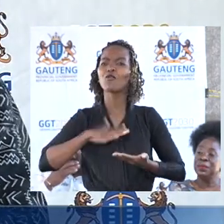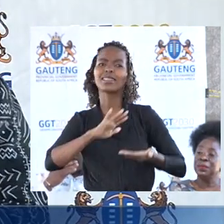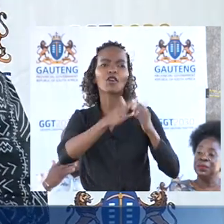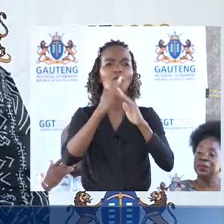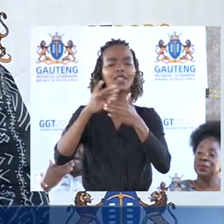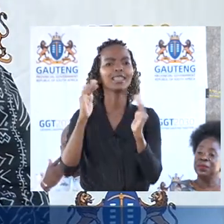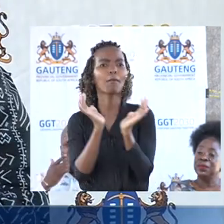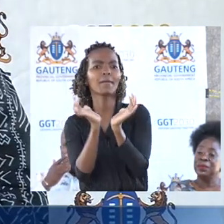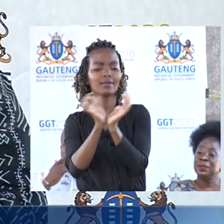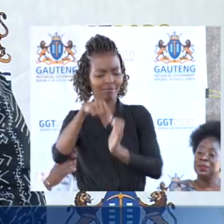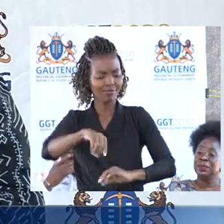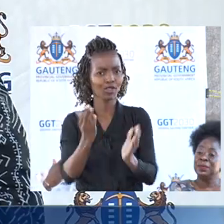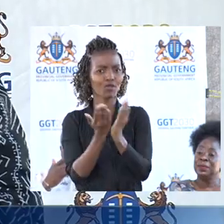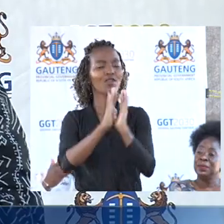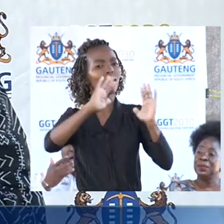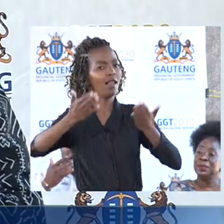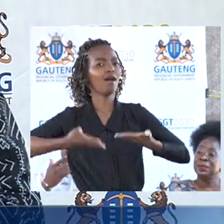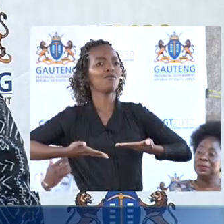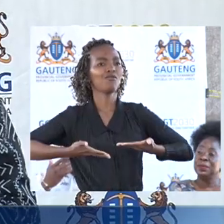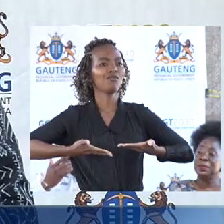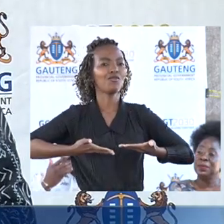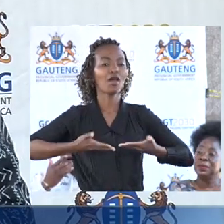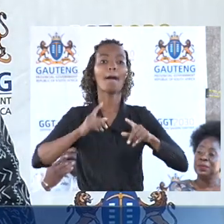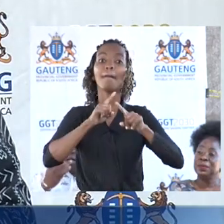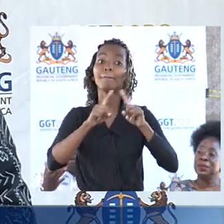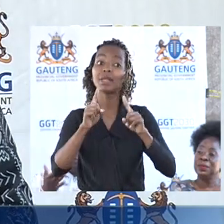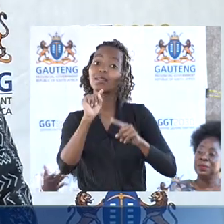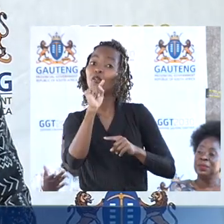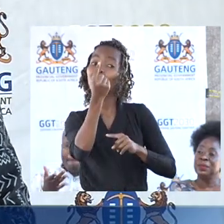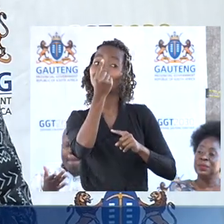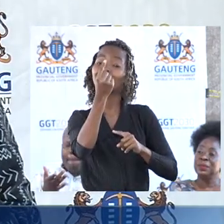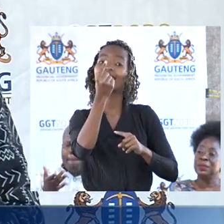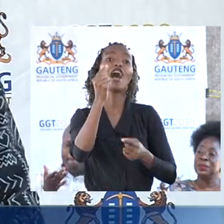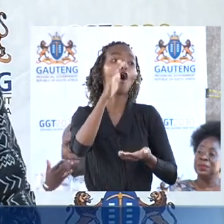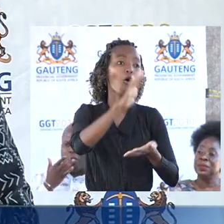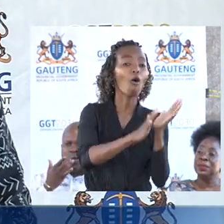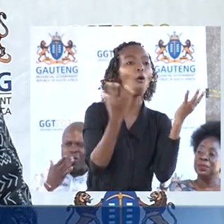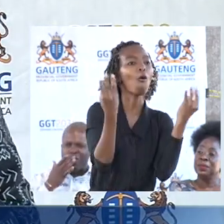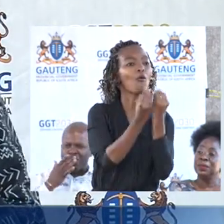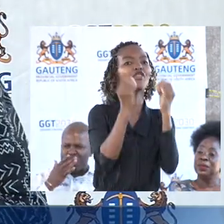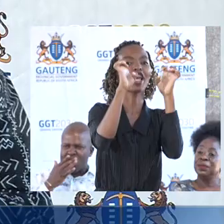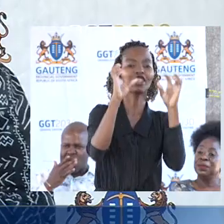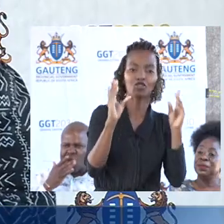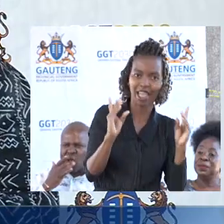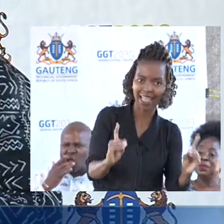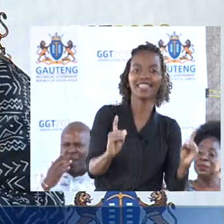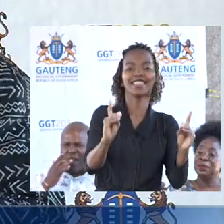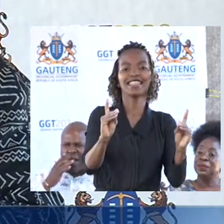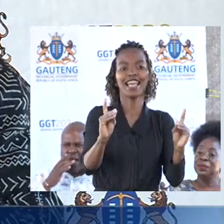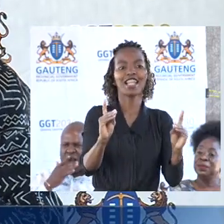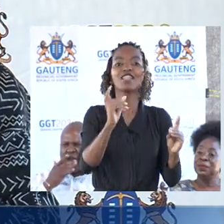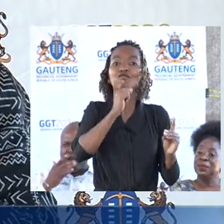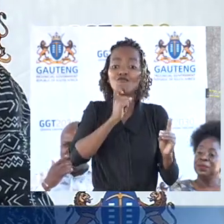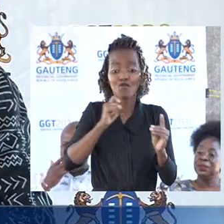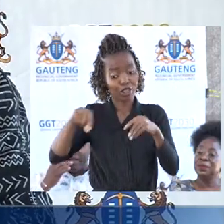community meetings in this school, you are allowed. But Samaya lidi tutu tsao after utilizing our schools